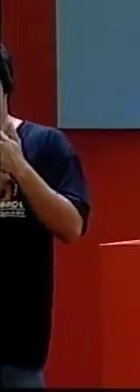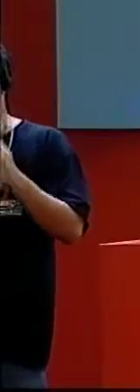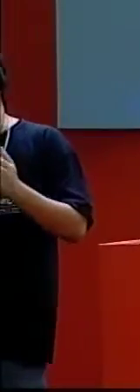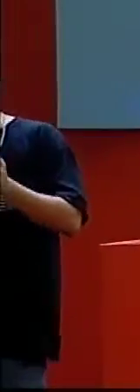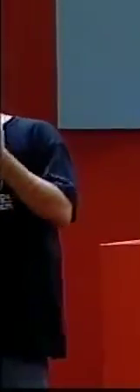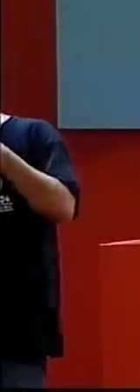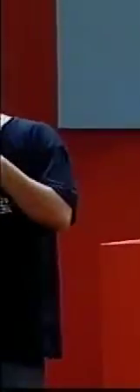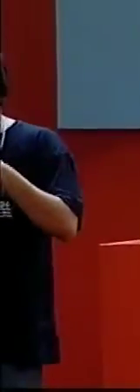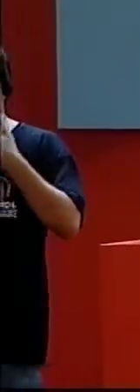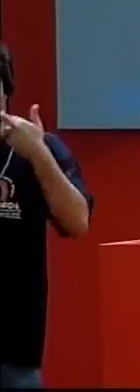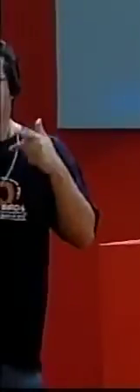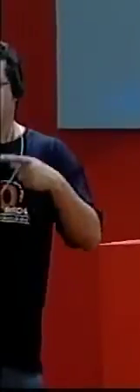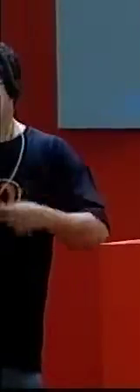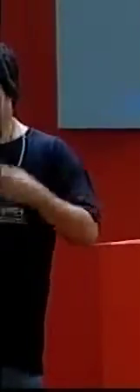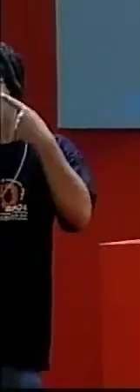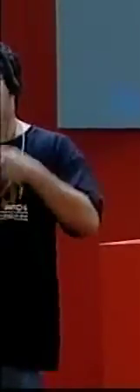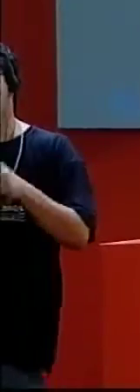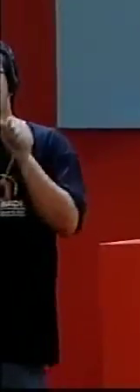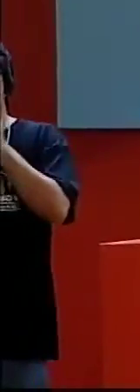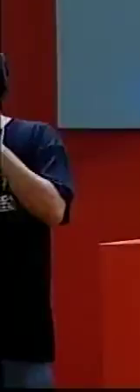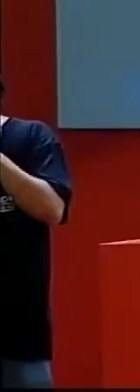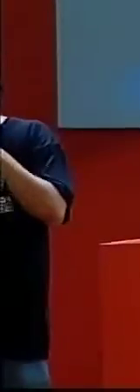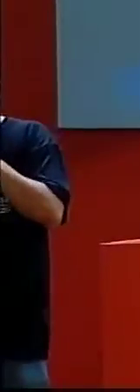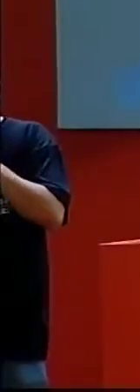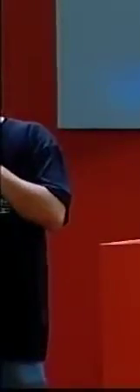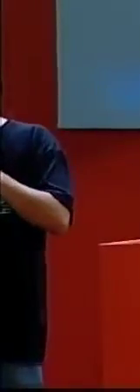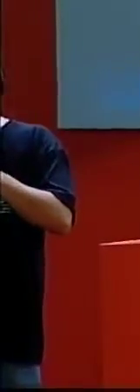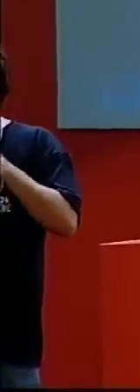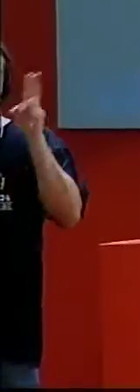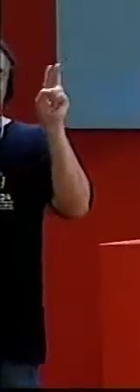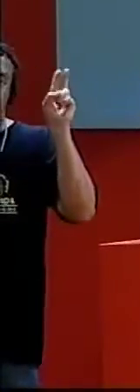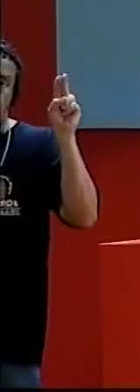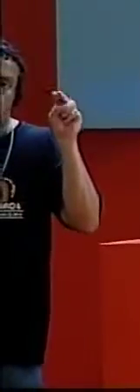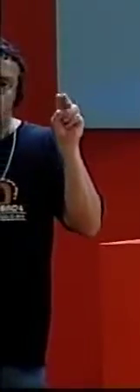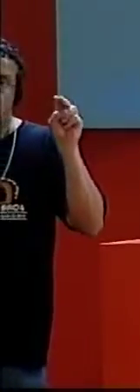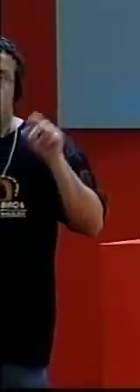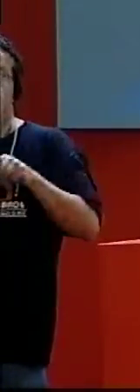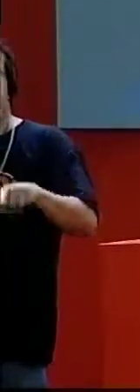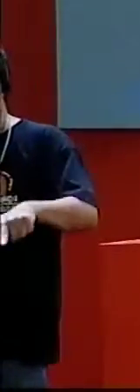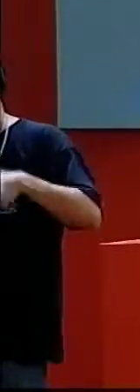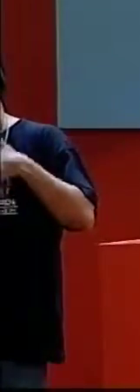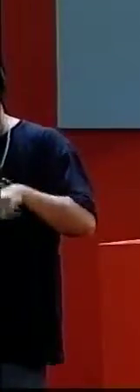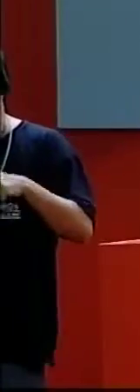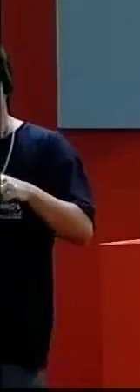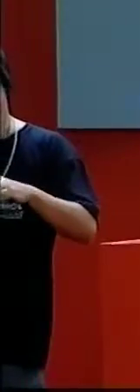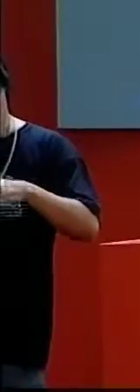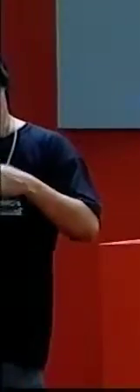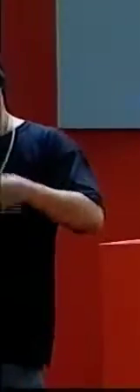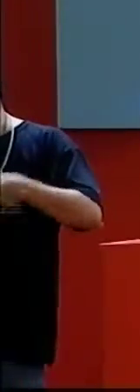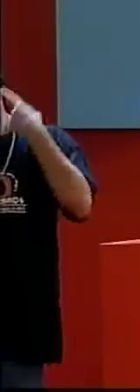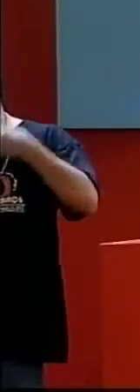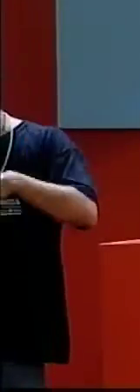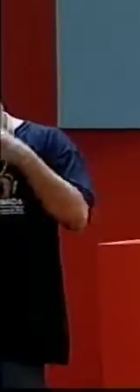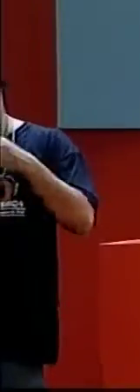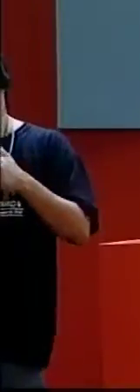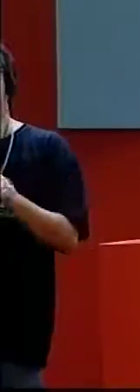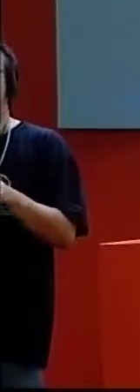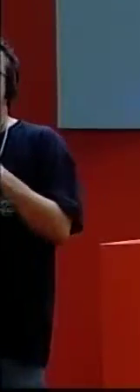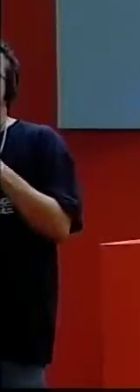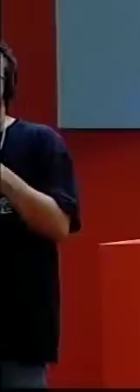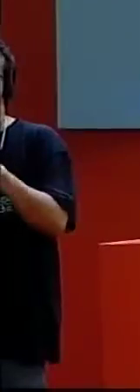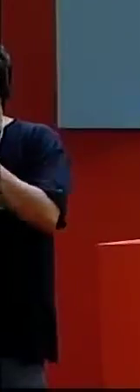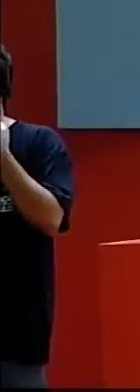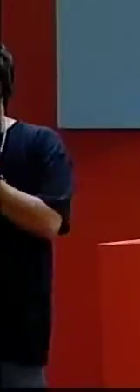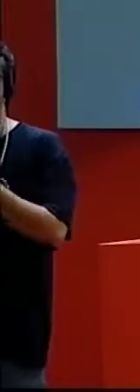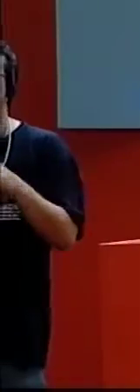shaped, the kind of issues that are coming up onto the table, we can see that the social questions and the